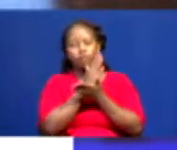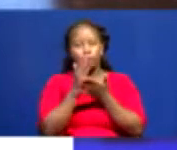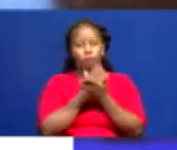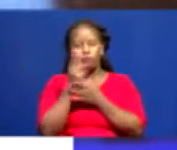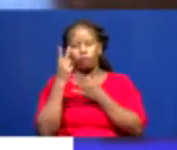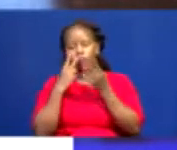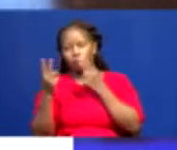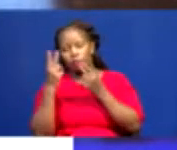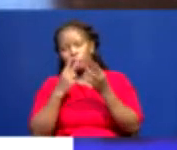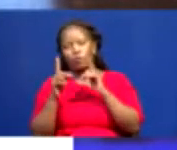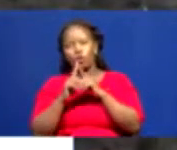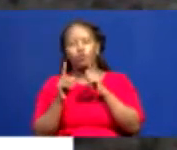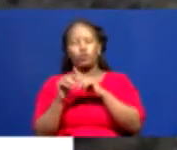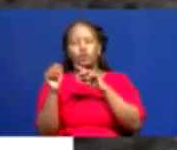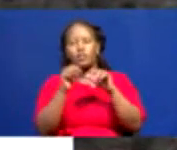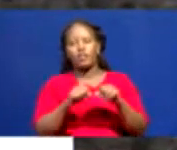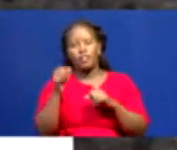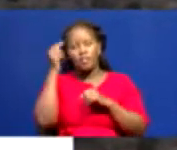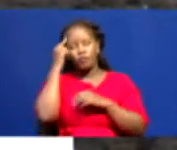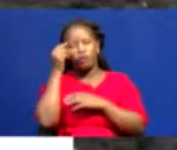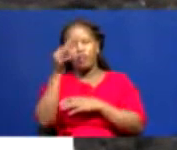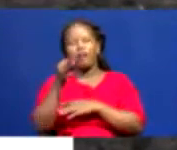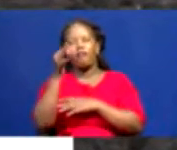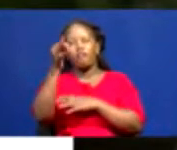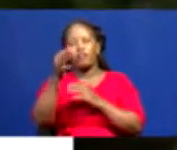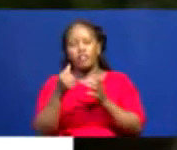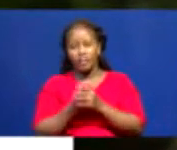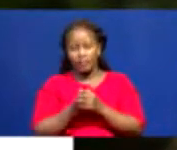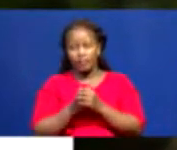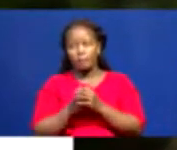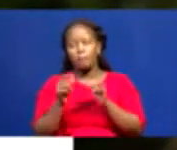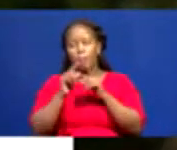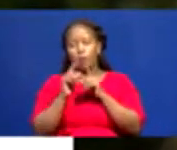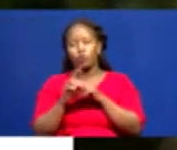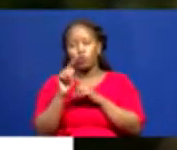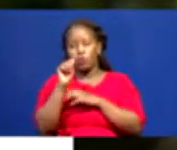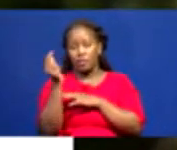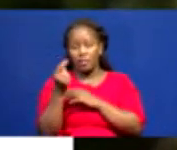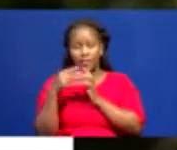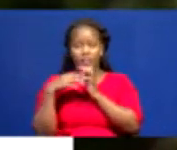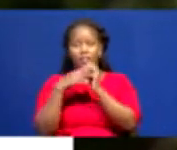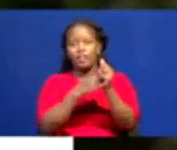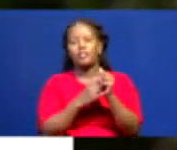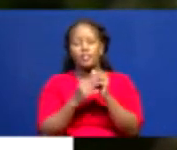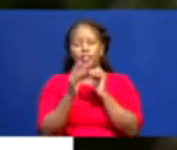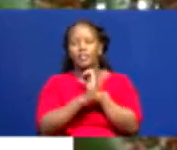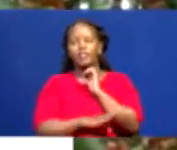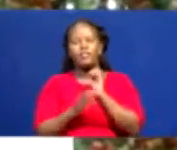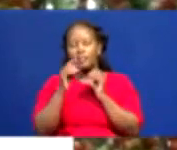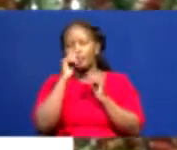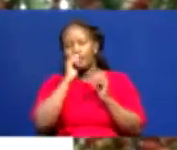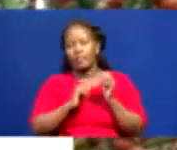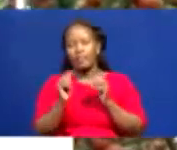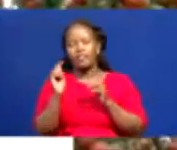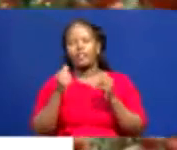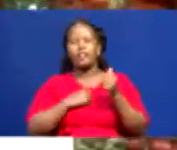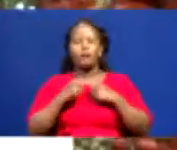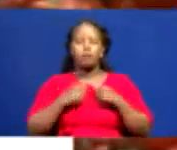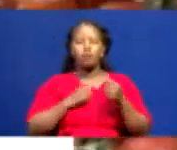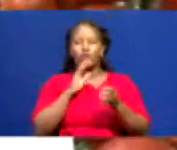and strategize for the future. Kenya's leading export market for pesticides are Ethiopia, Tanzania, Uganda, and